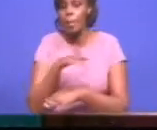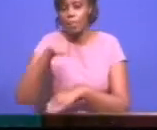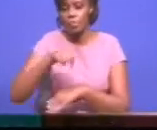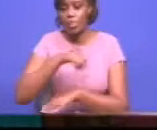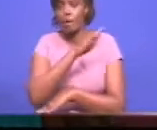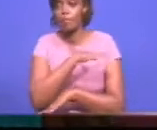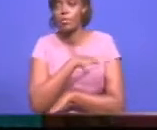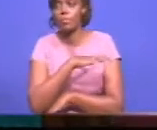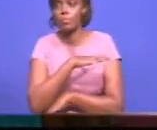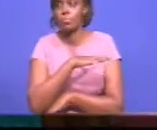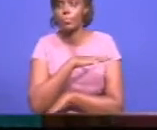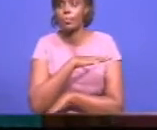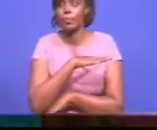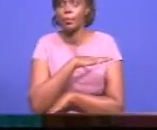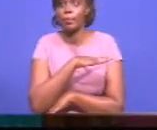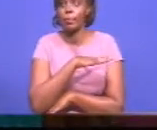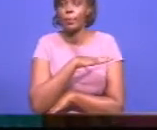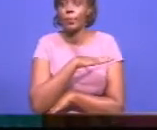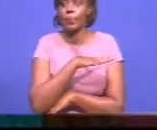afternoon.